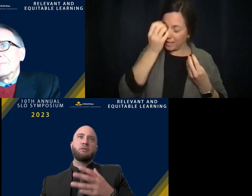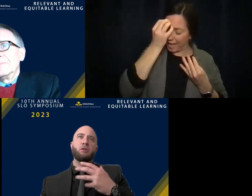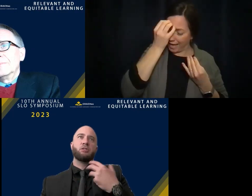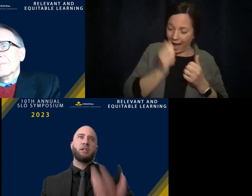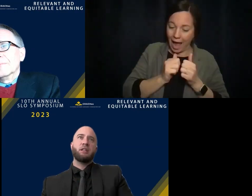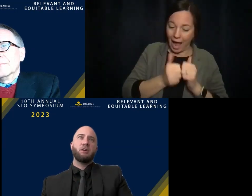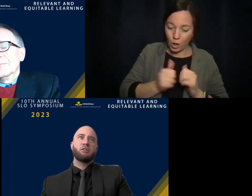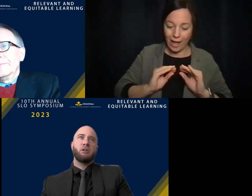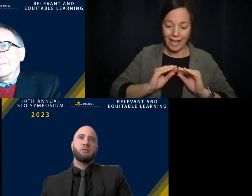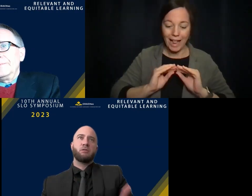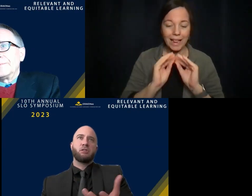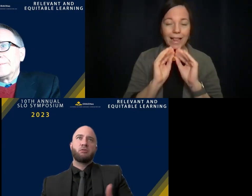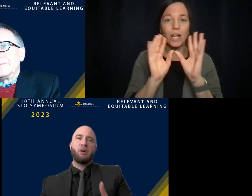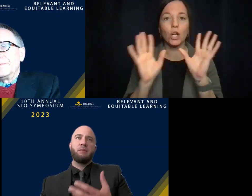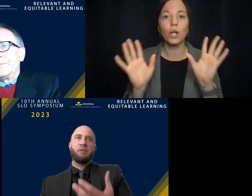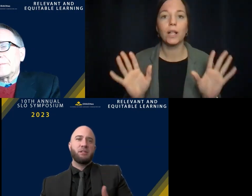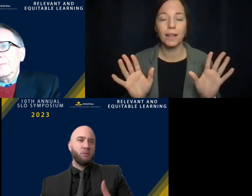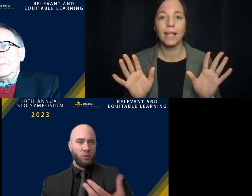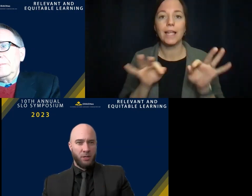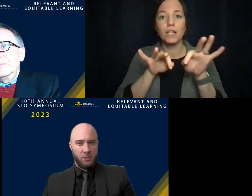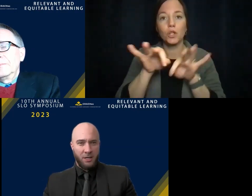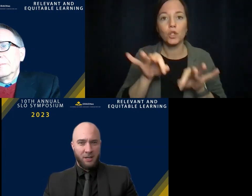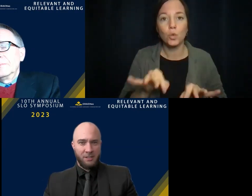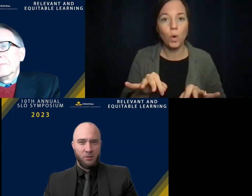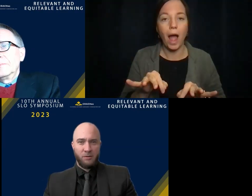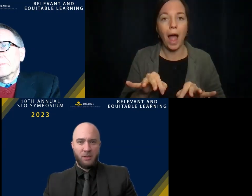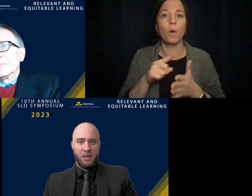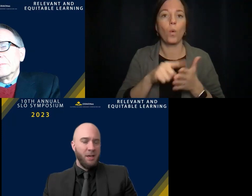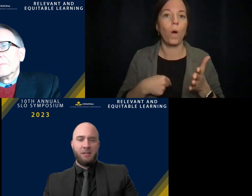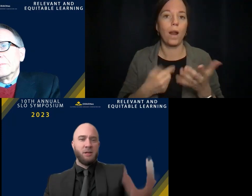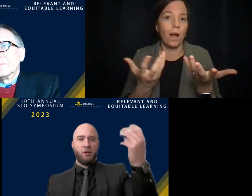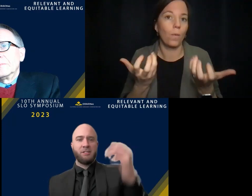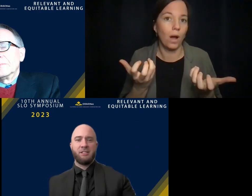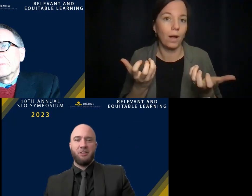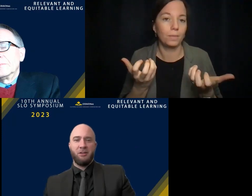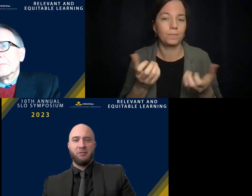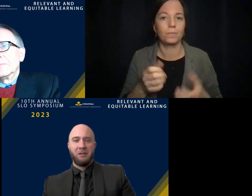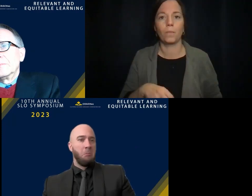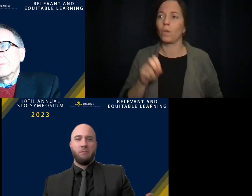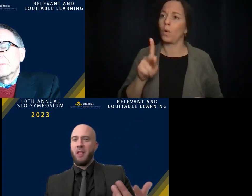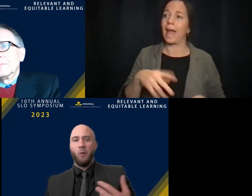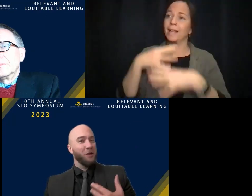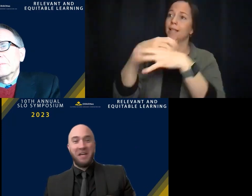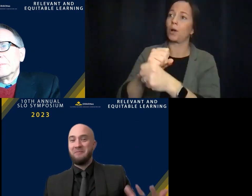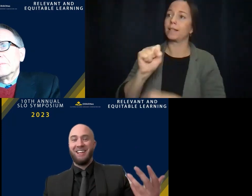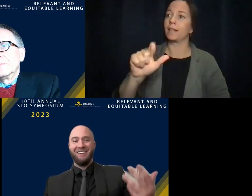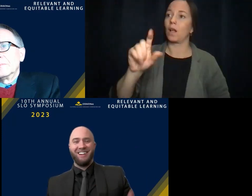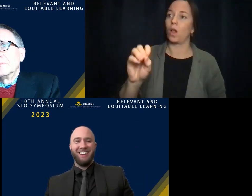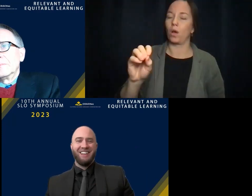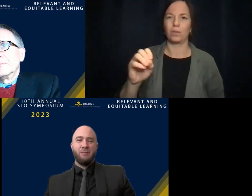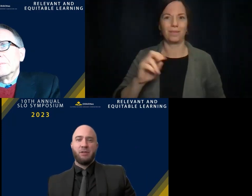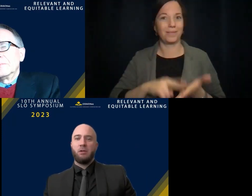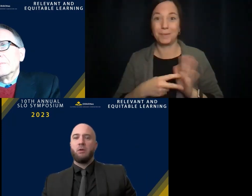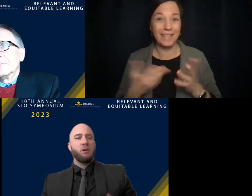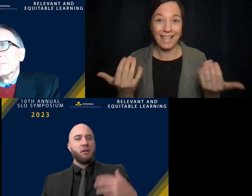do we clearly articulate ourselves or describe the things that we're looking to get? Because, you know, it's like, hey, summarize SLOs. What does that mean,